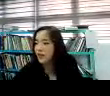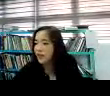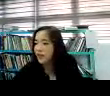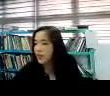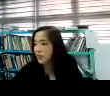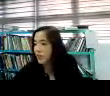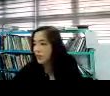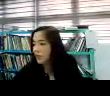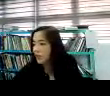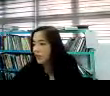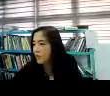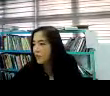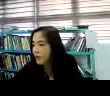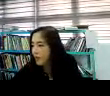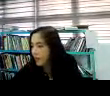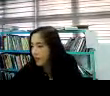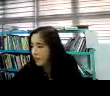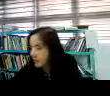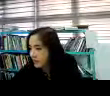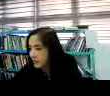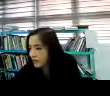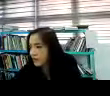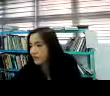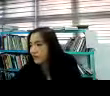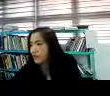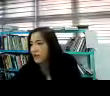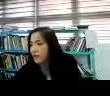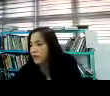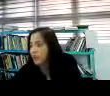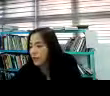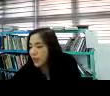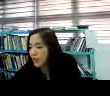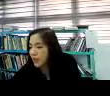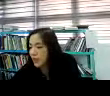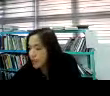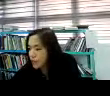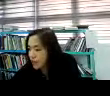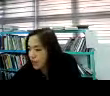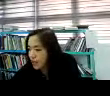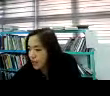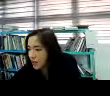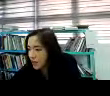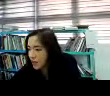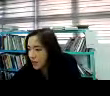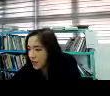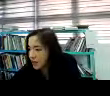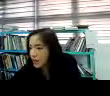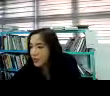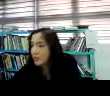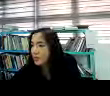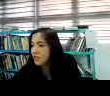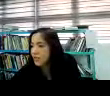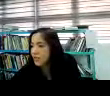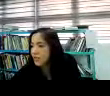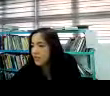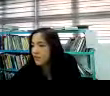Okay, so halimbawa po this one. Okay, so bali nag-request po siya ng, okay, this